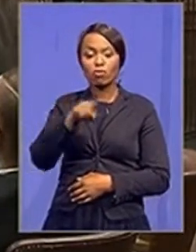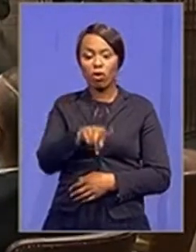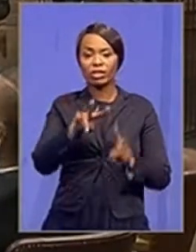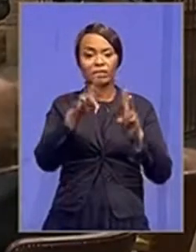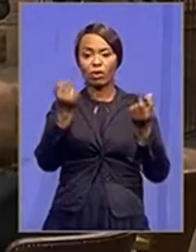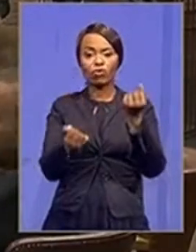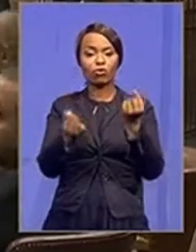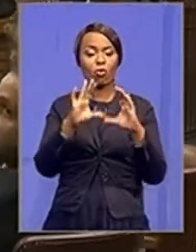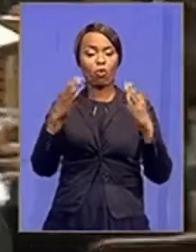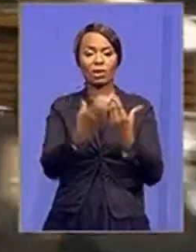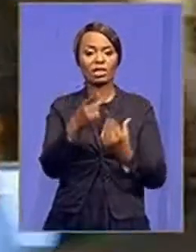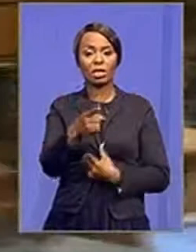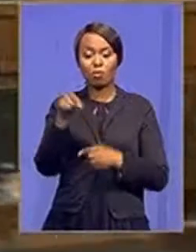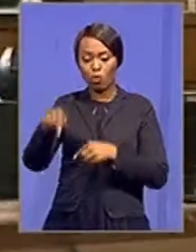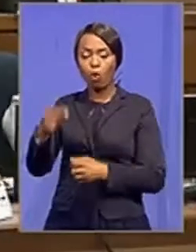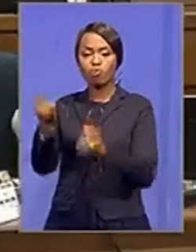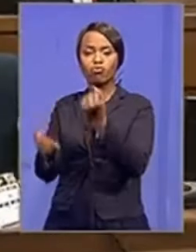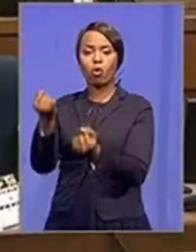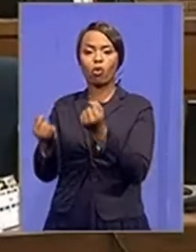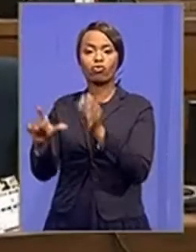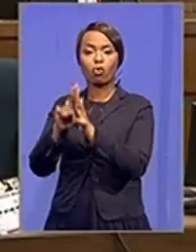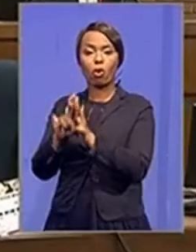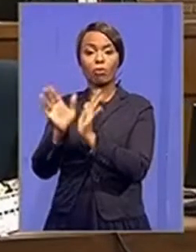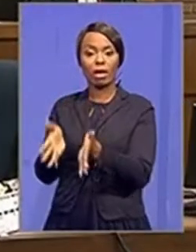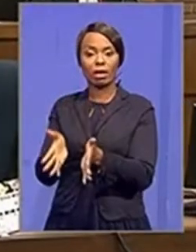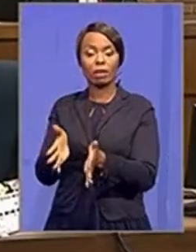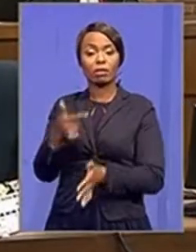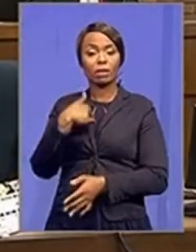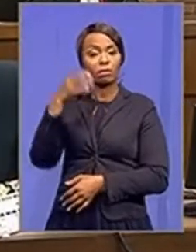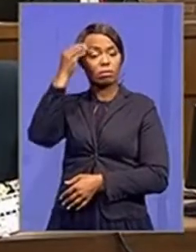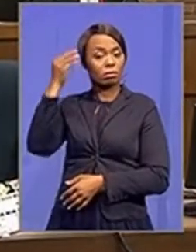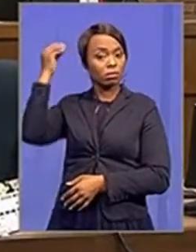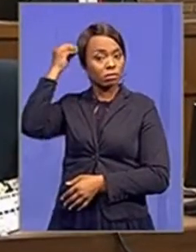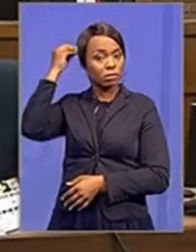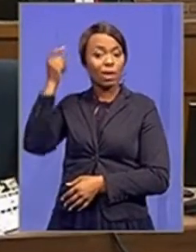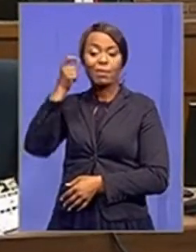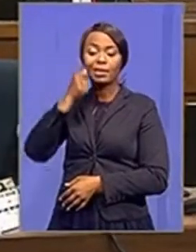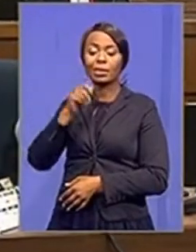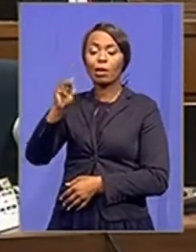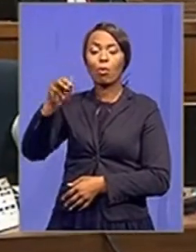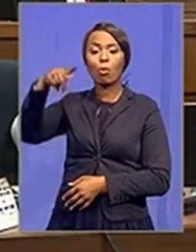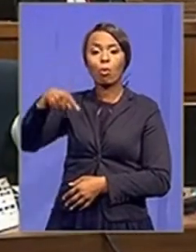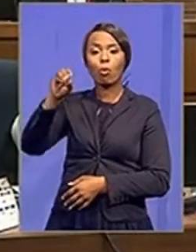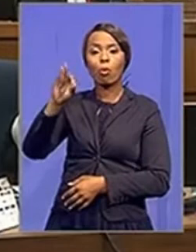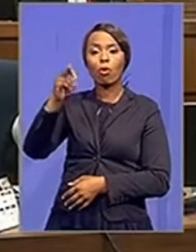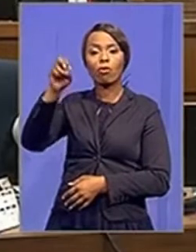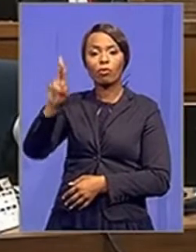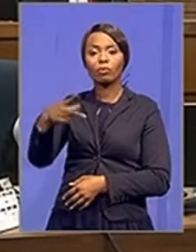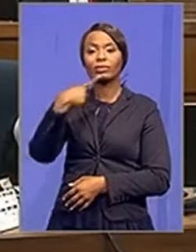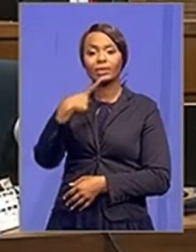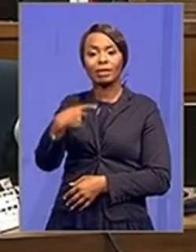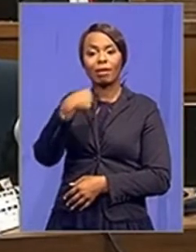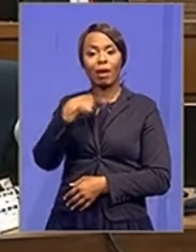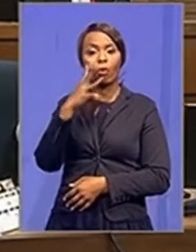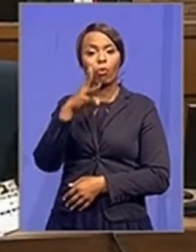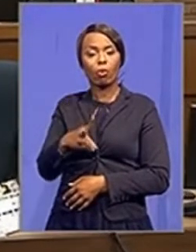regret it. Your Worship, can I just put on record that Mr. Mpofu just said, I will regret it. I